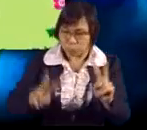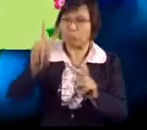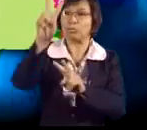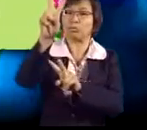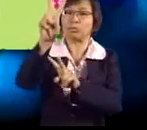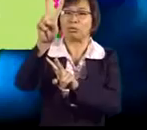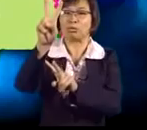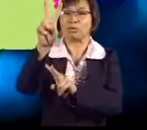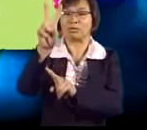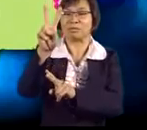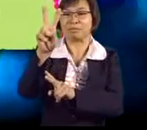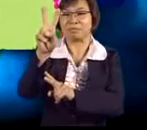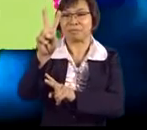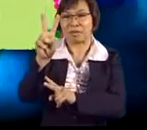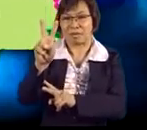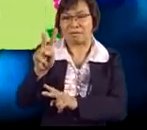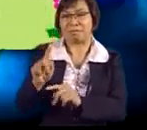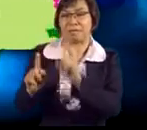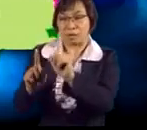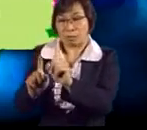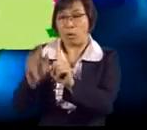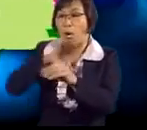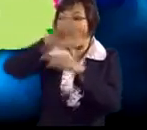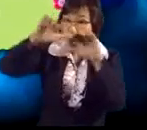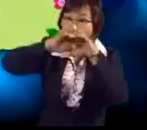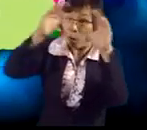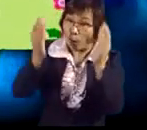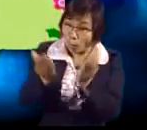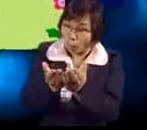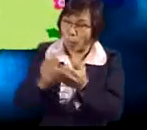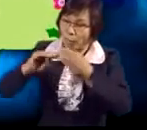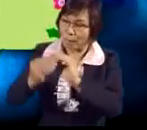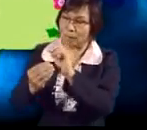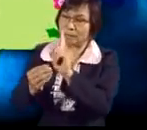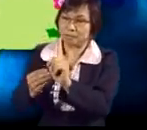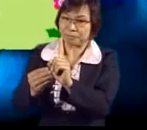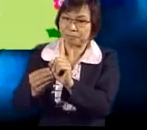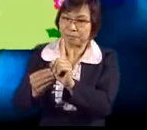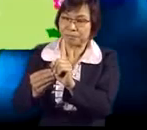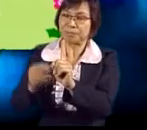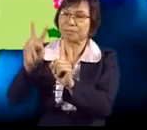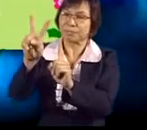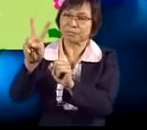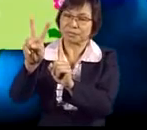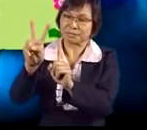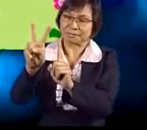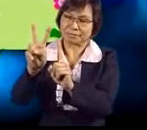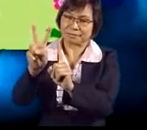7 minus 5 equals 2. The 1 on top is the whole number.